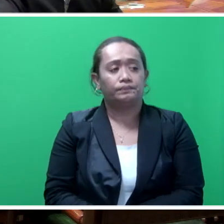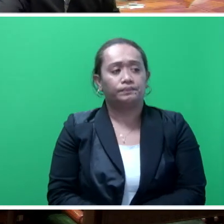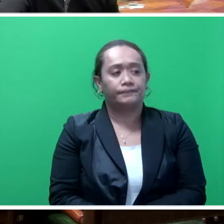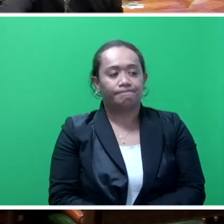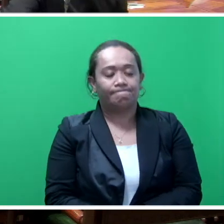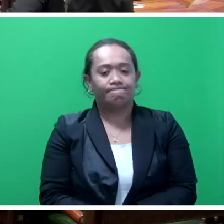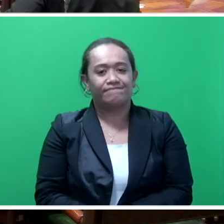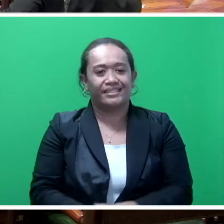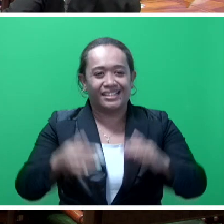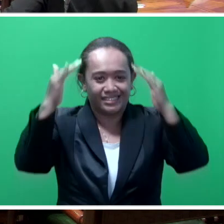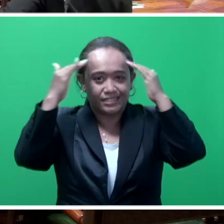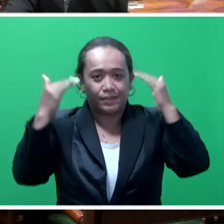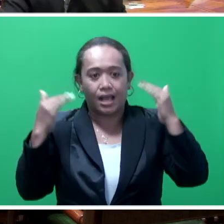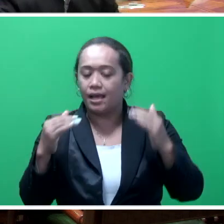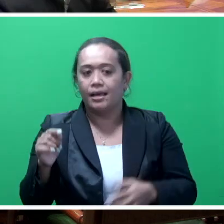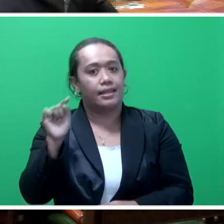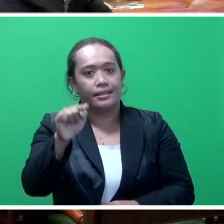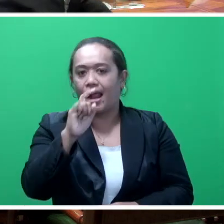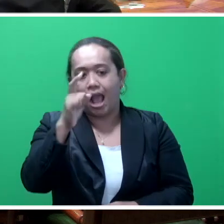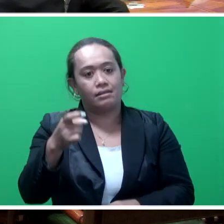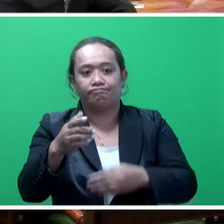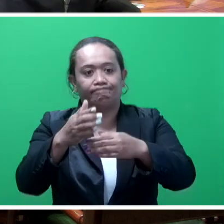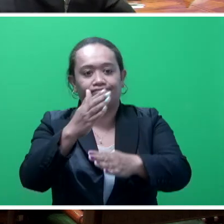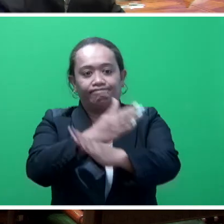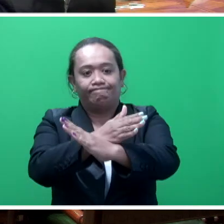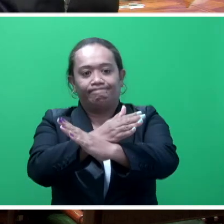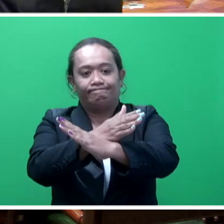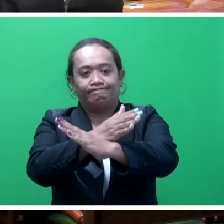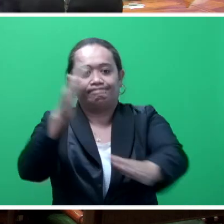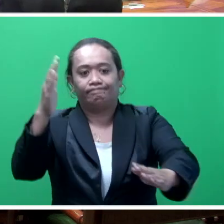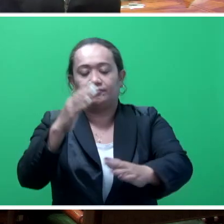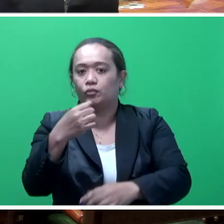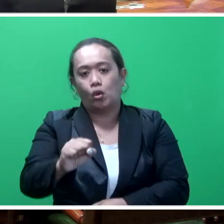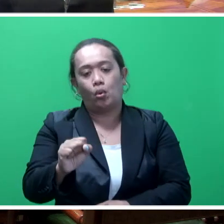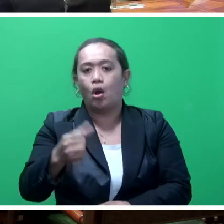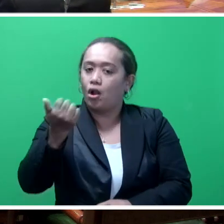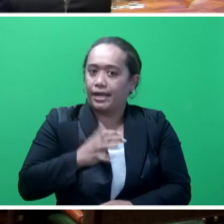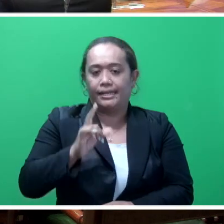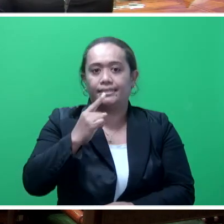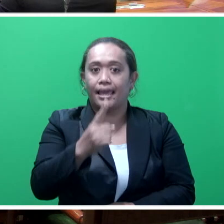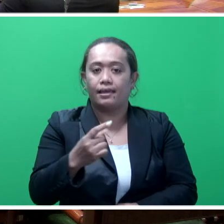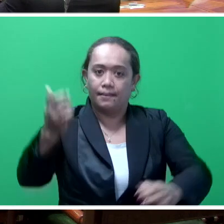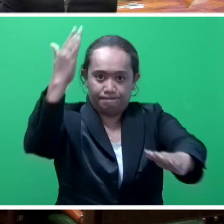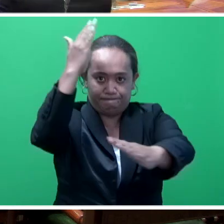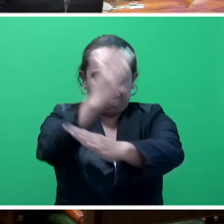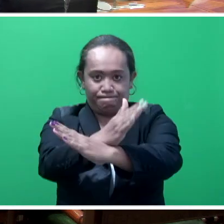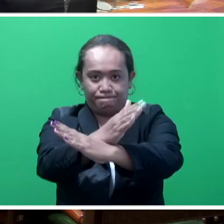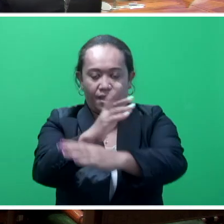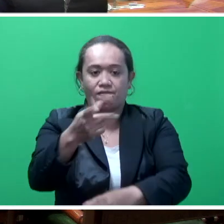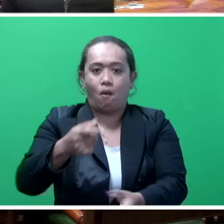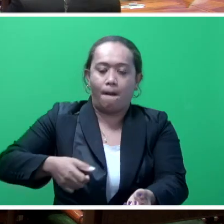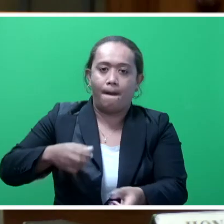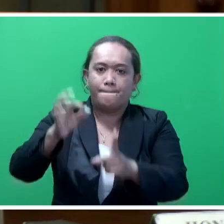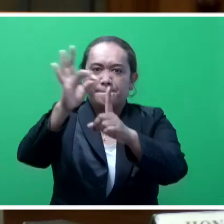Speaker, no, that's not going to happen. No way. We have made a decision last year. We have got